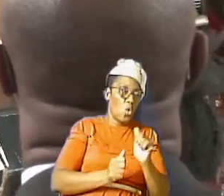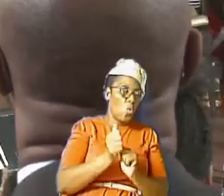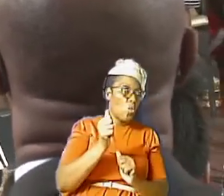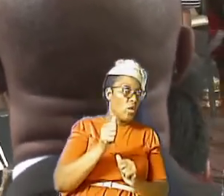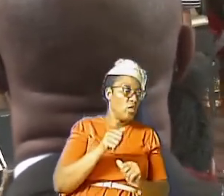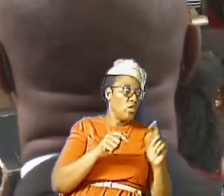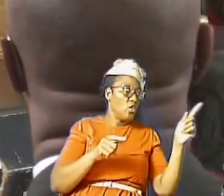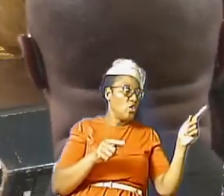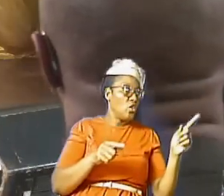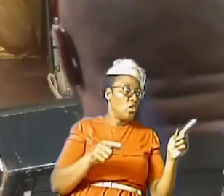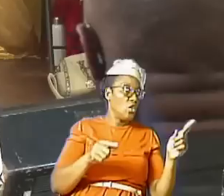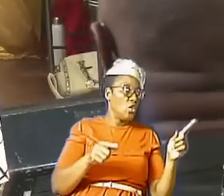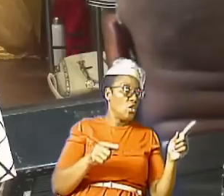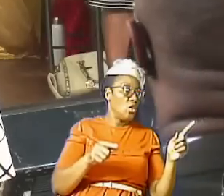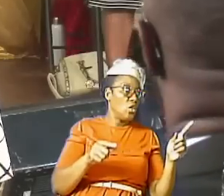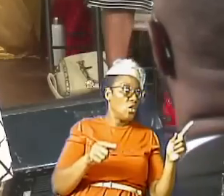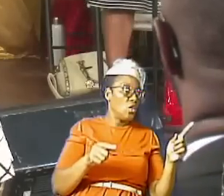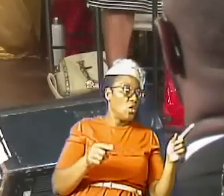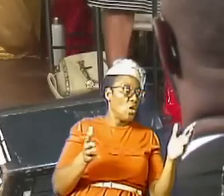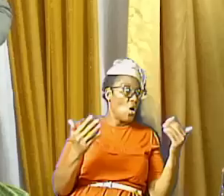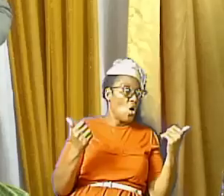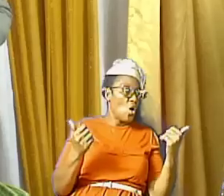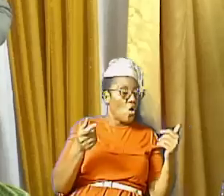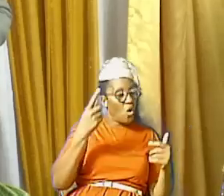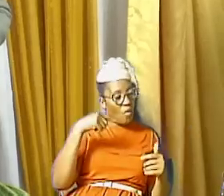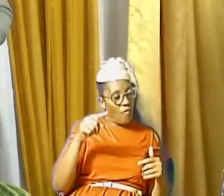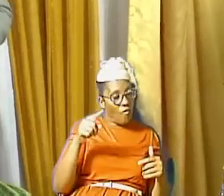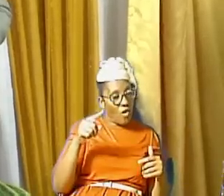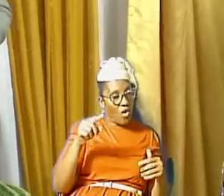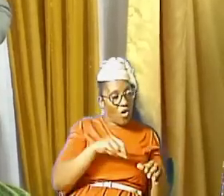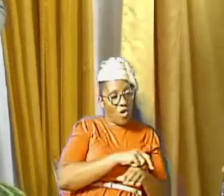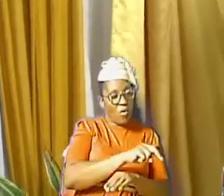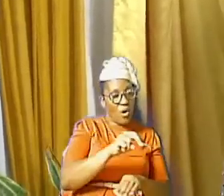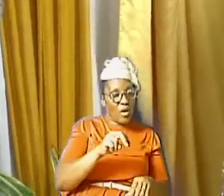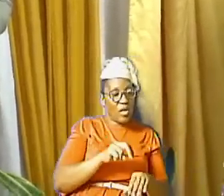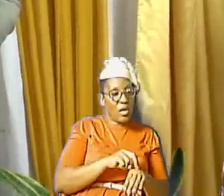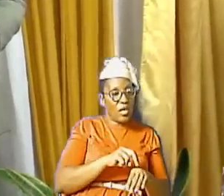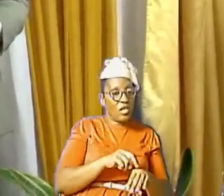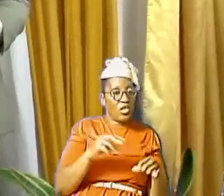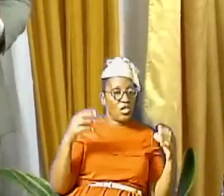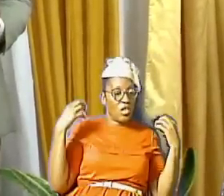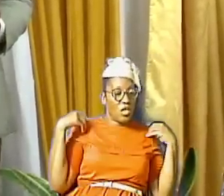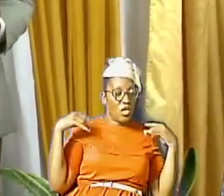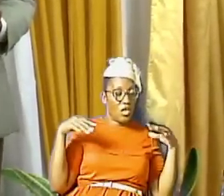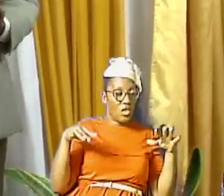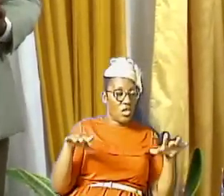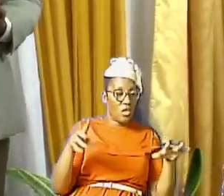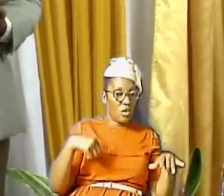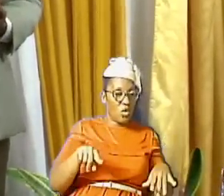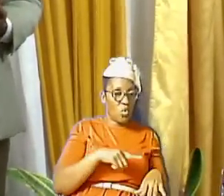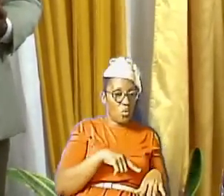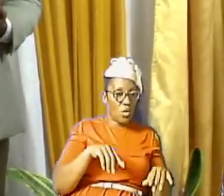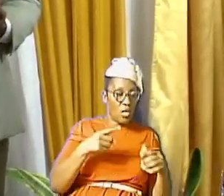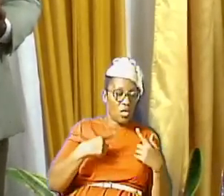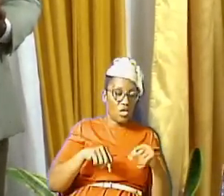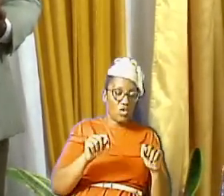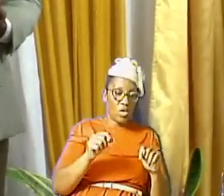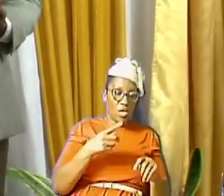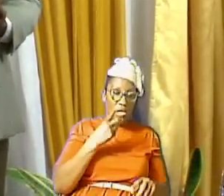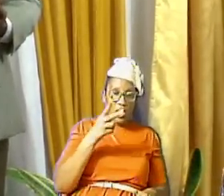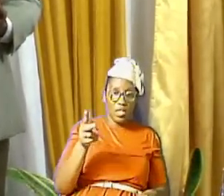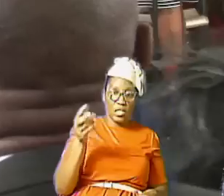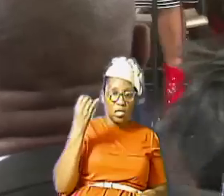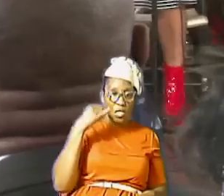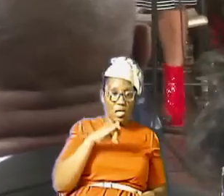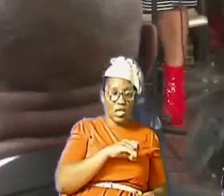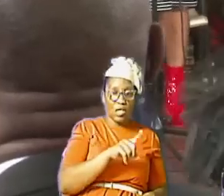national convocation next month. But we'll still try and see if he can be here.